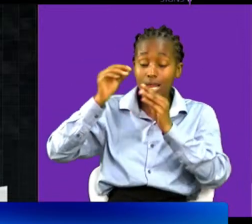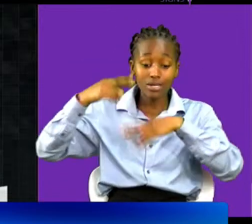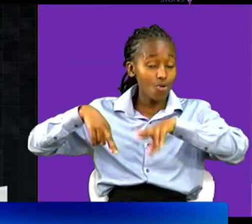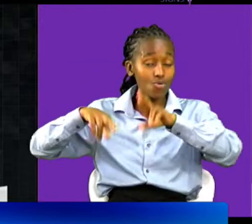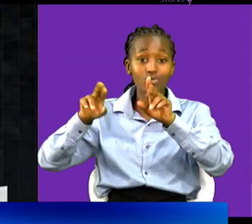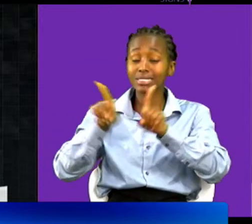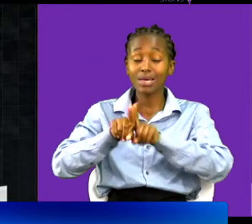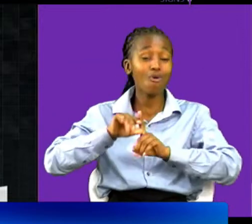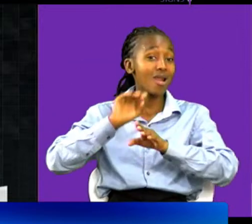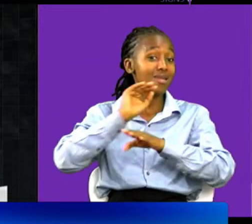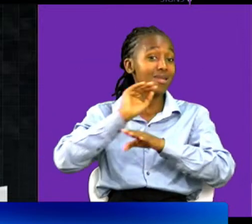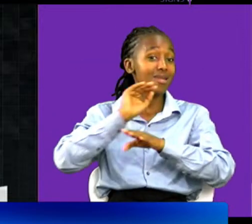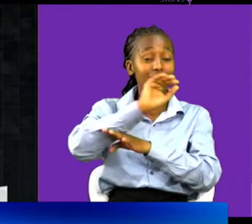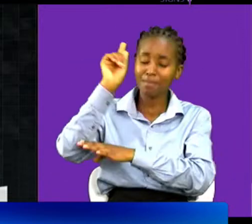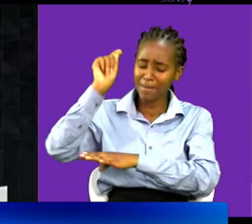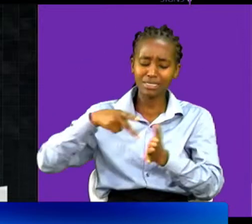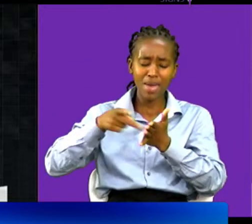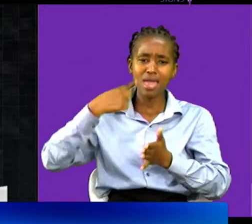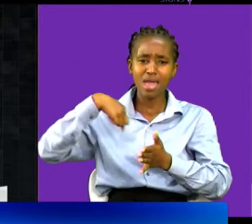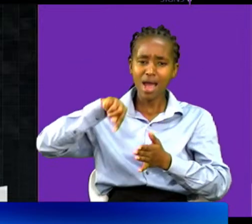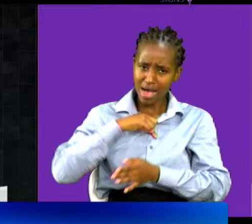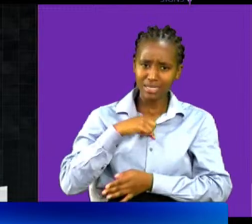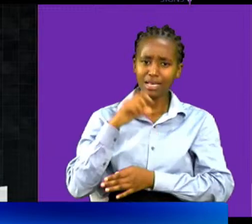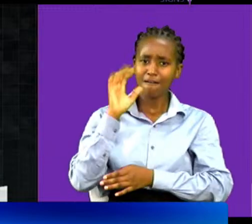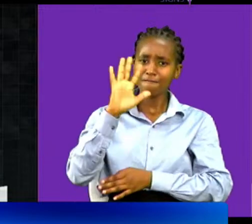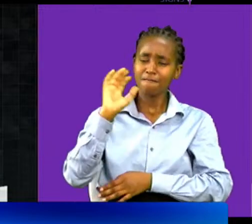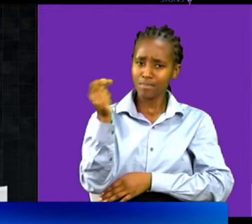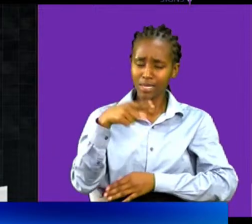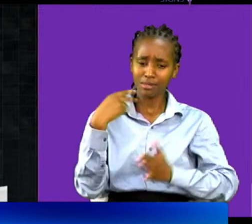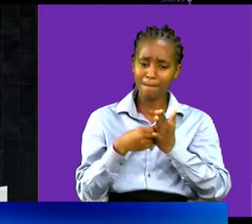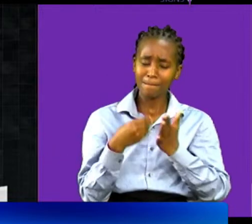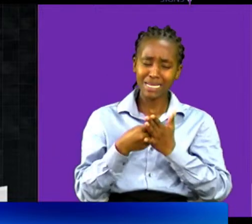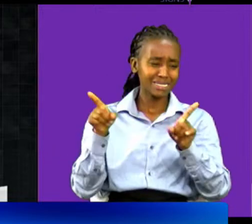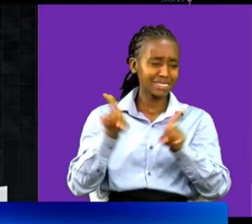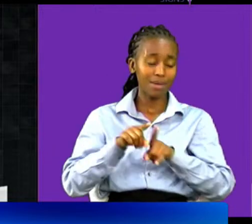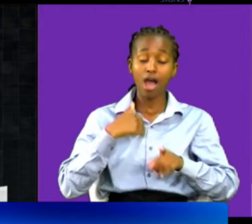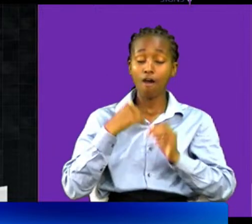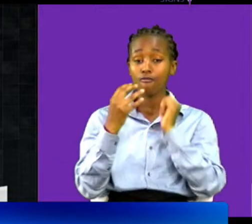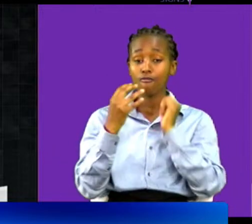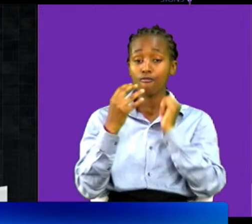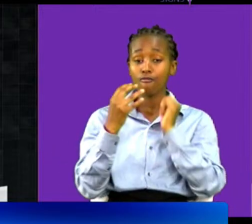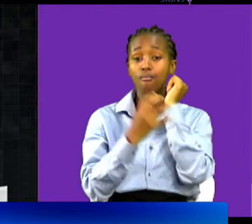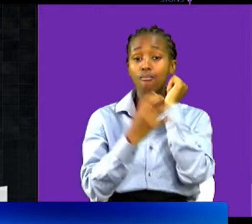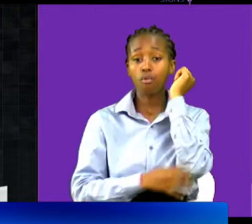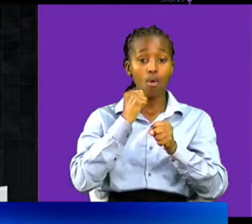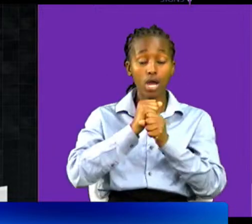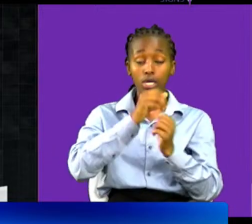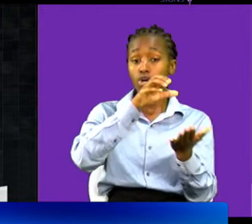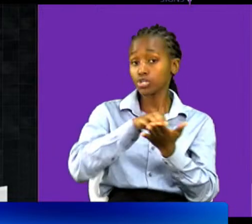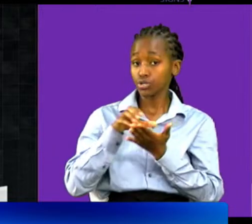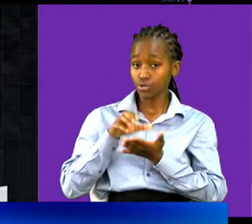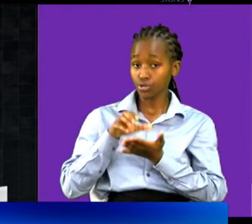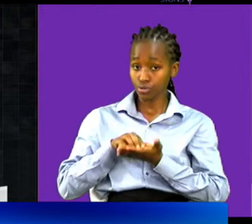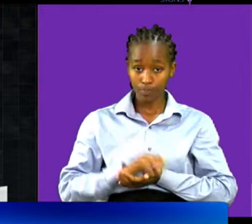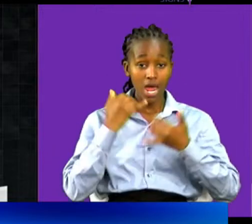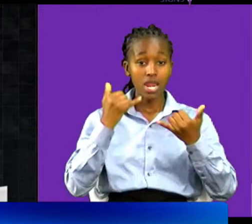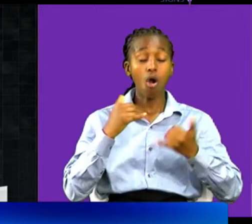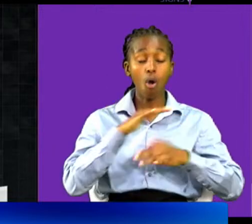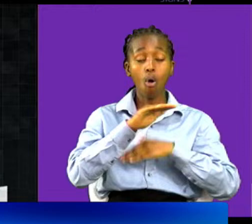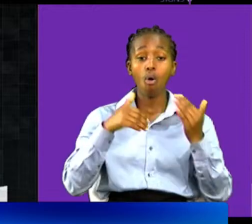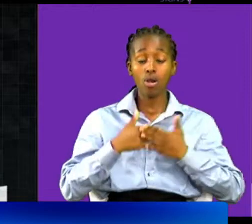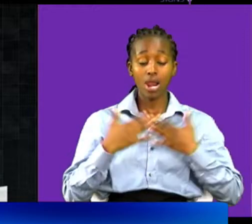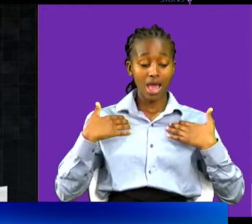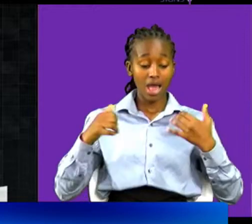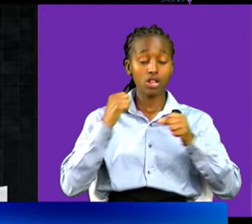their 5 months' salary and protesting poor working conditions. According to the health workers, the